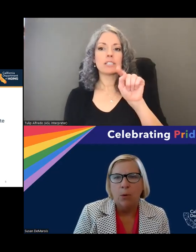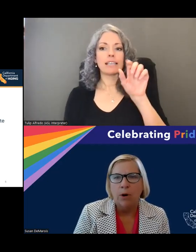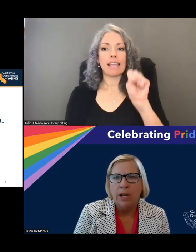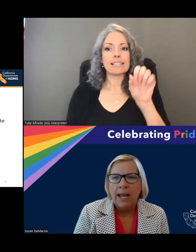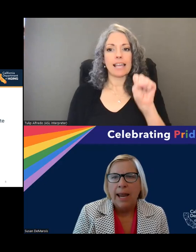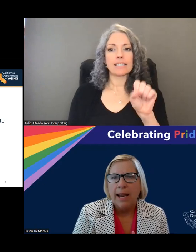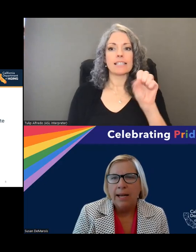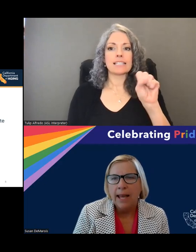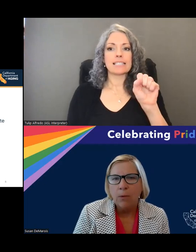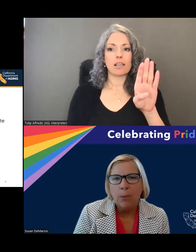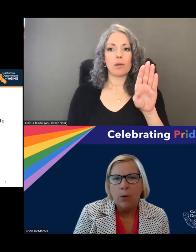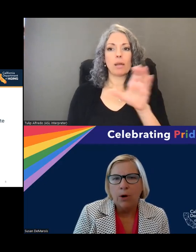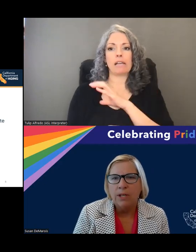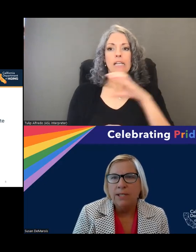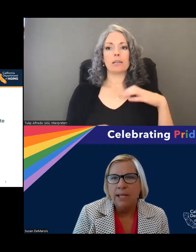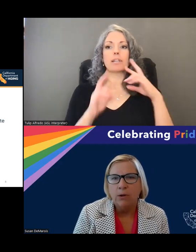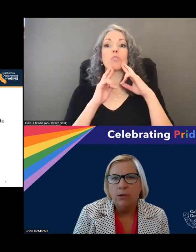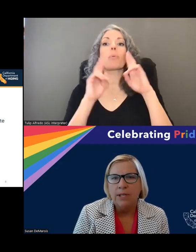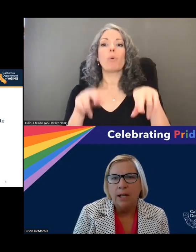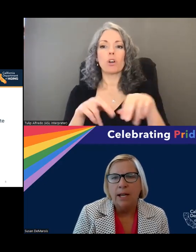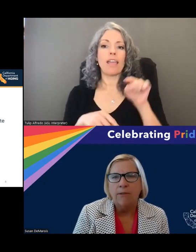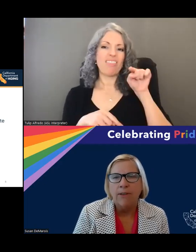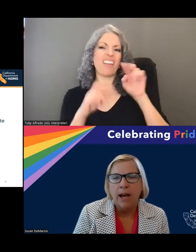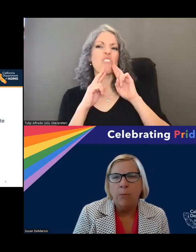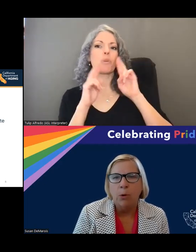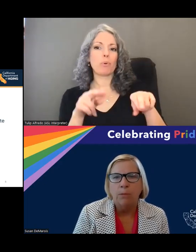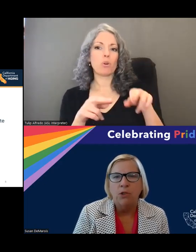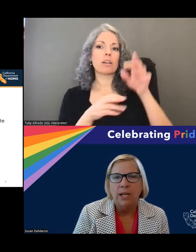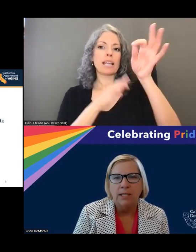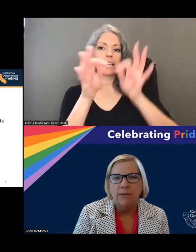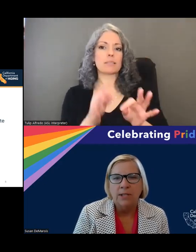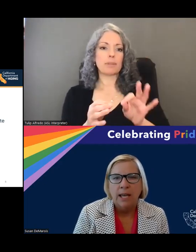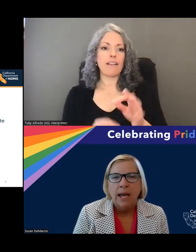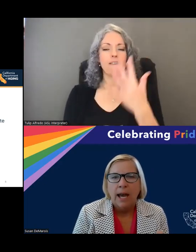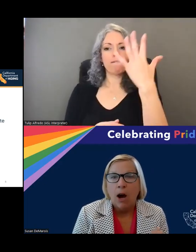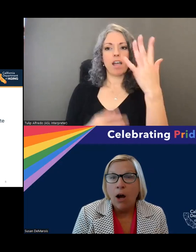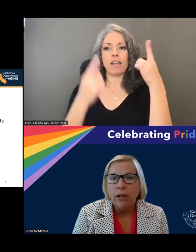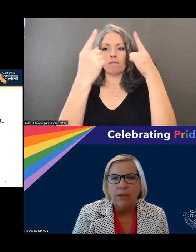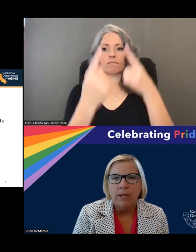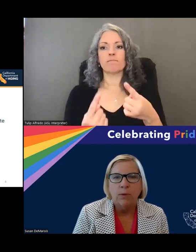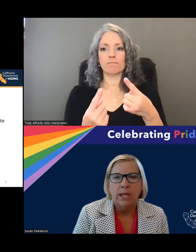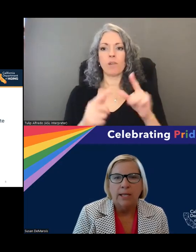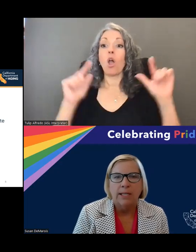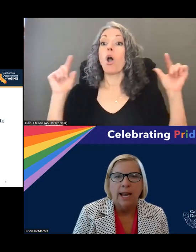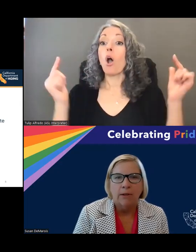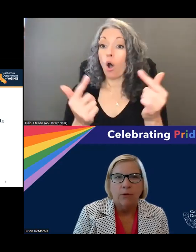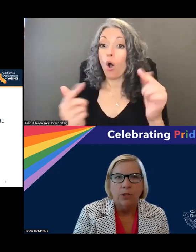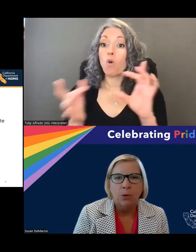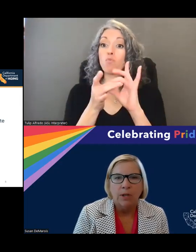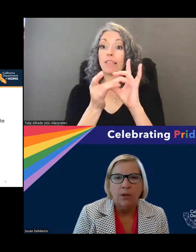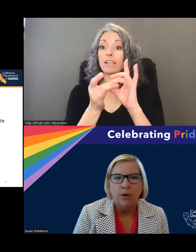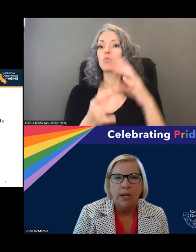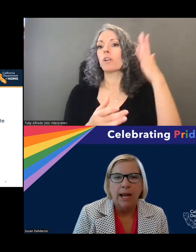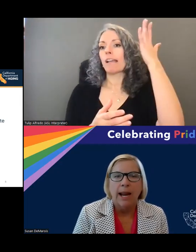subcommittee report. And in that report, stakeholders outlined 5 bold objectives. All of these relate to